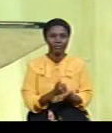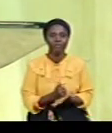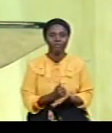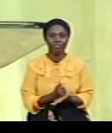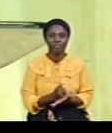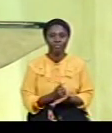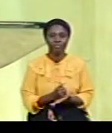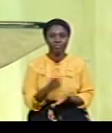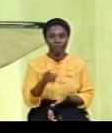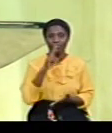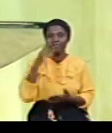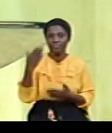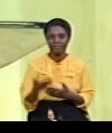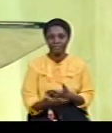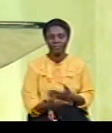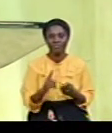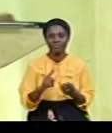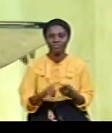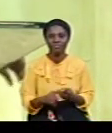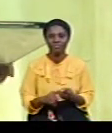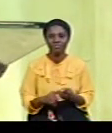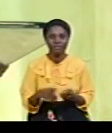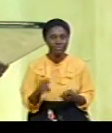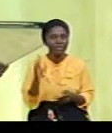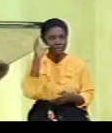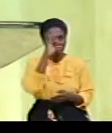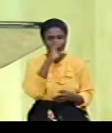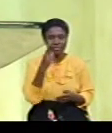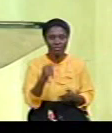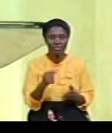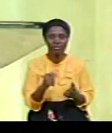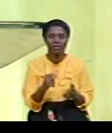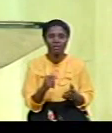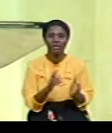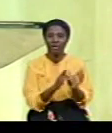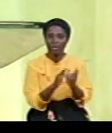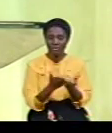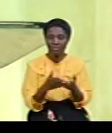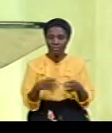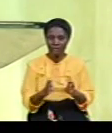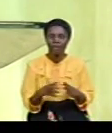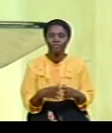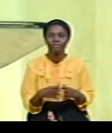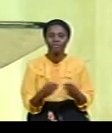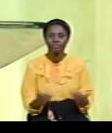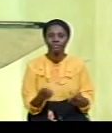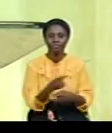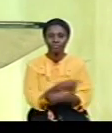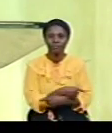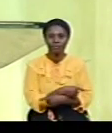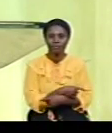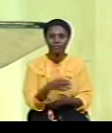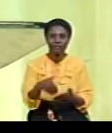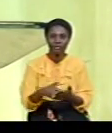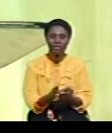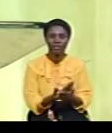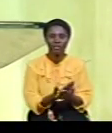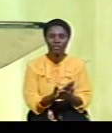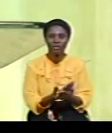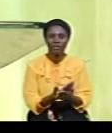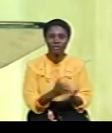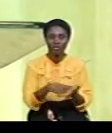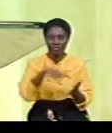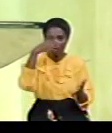to the study scripture class this morning. Today we have a new study before us, study